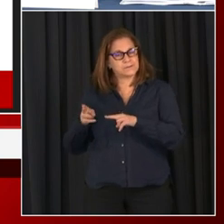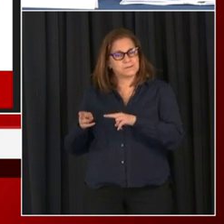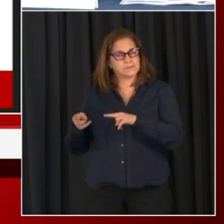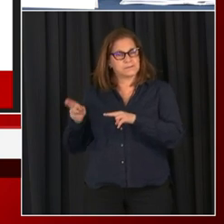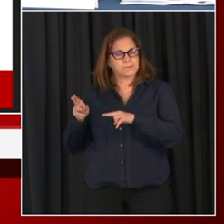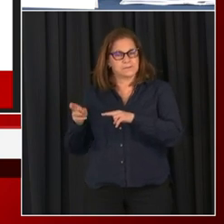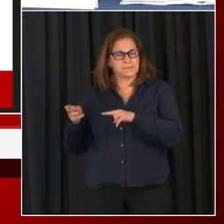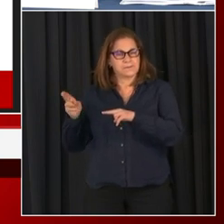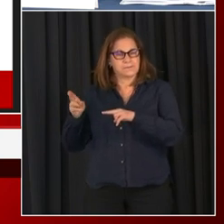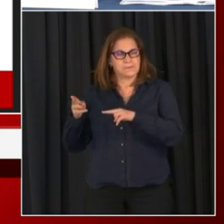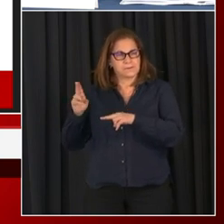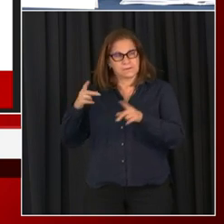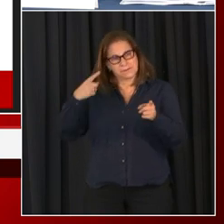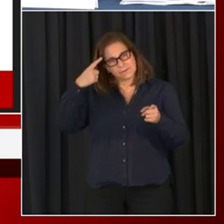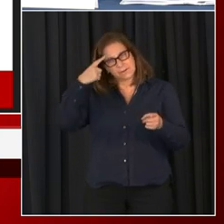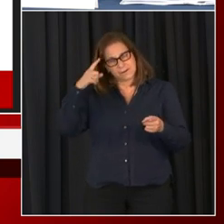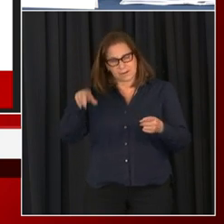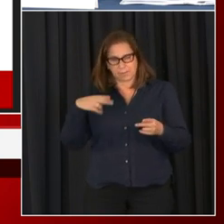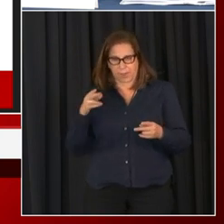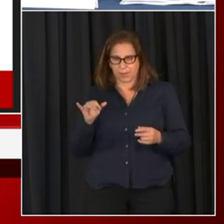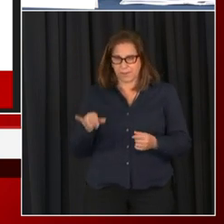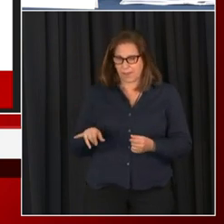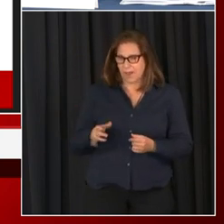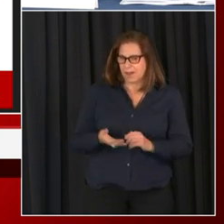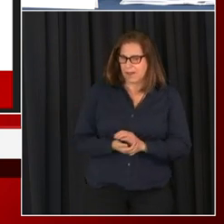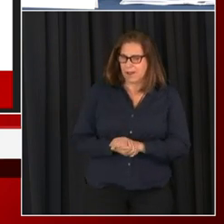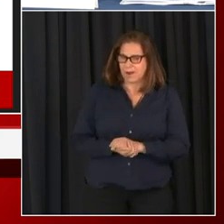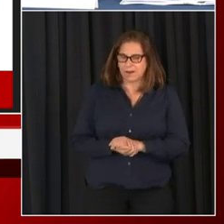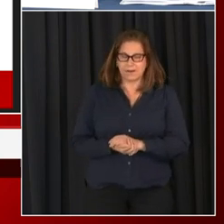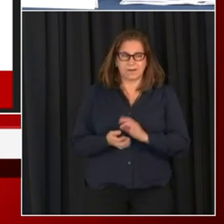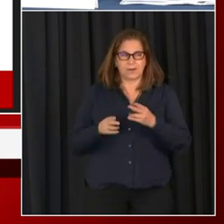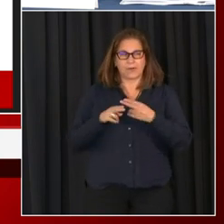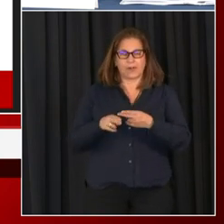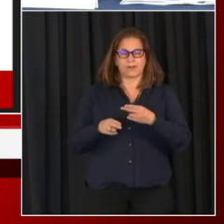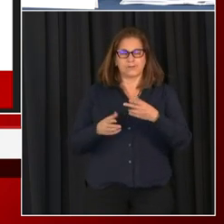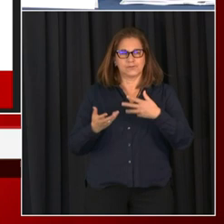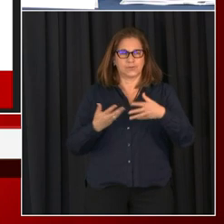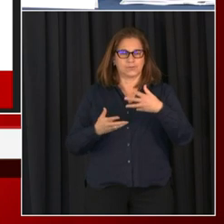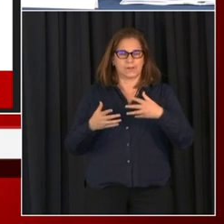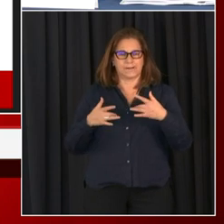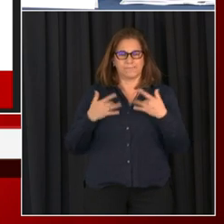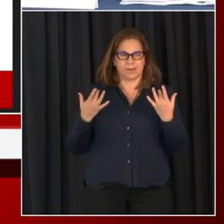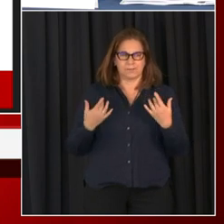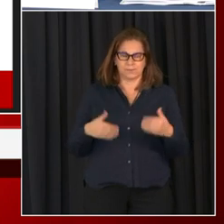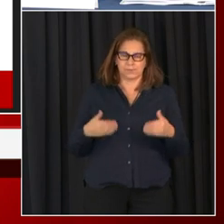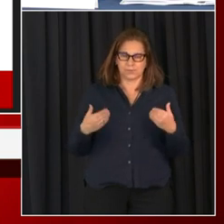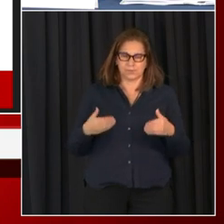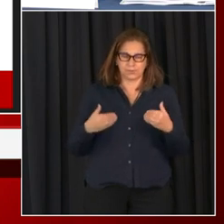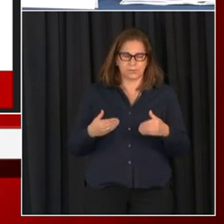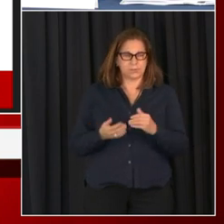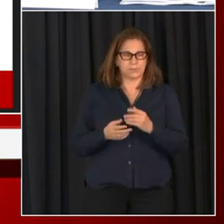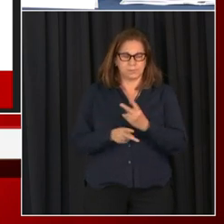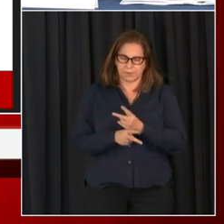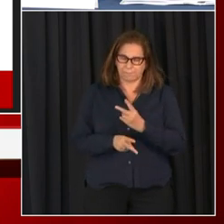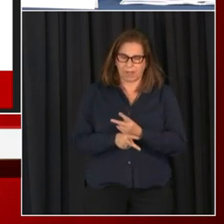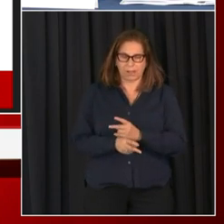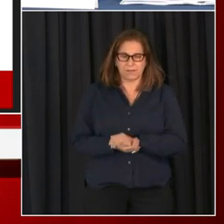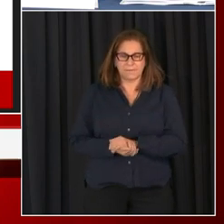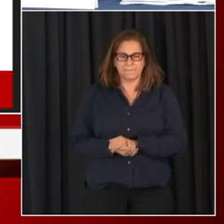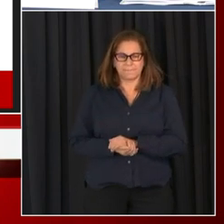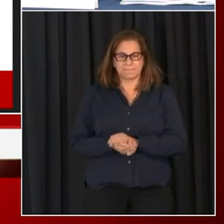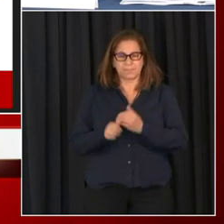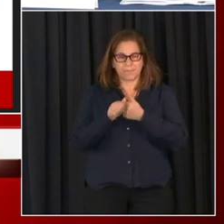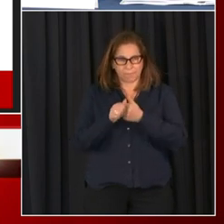social events or gatherings, attending social events and gatherings. That is critically important that we continue to adhere to the